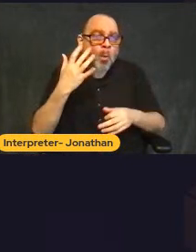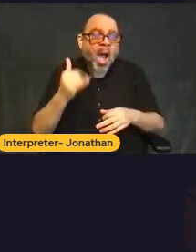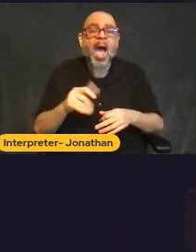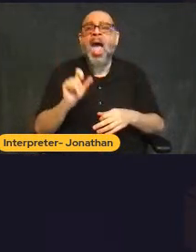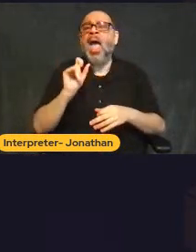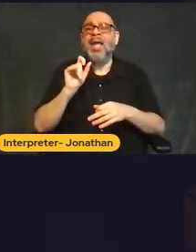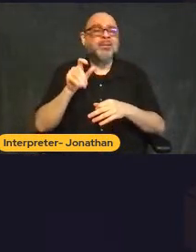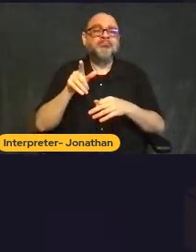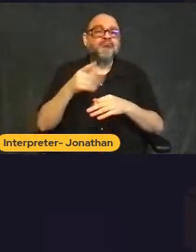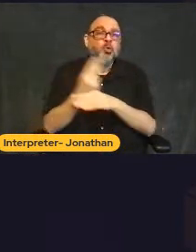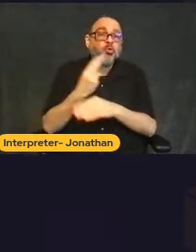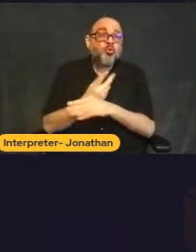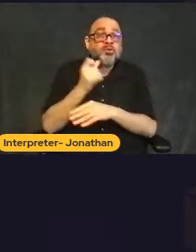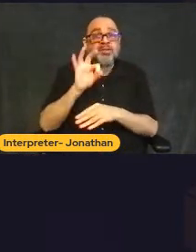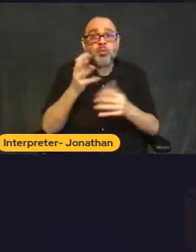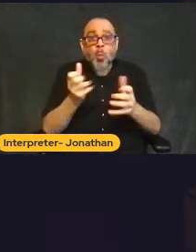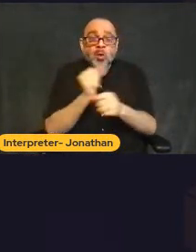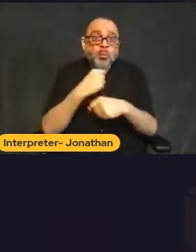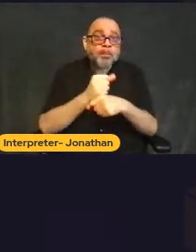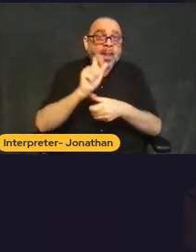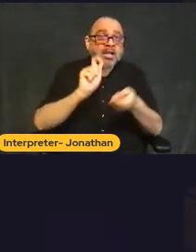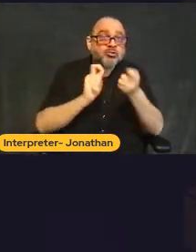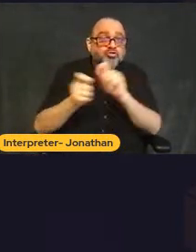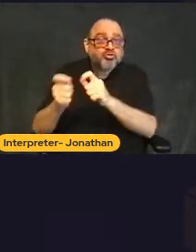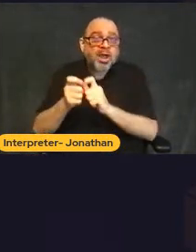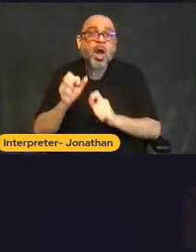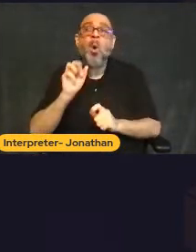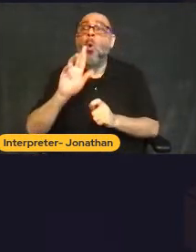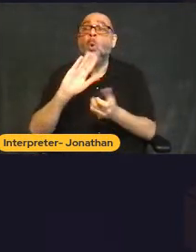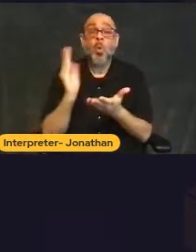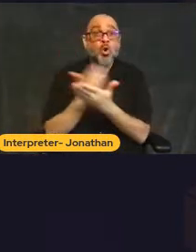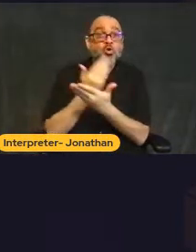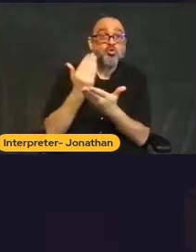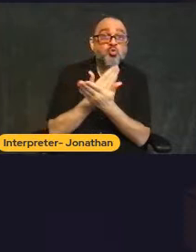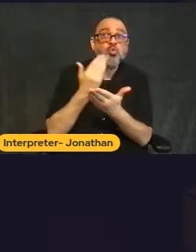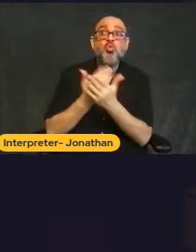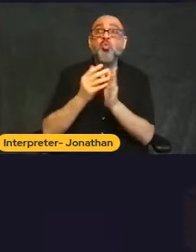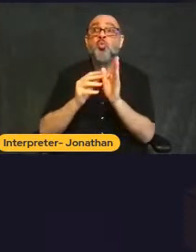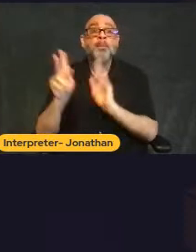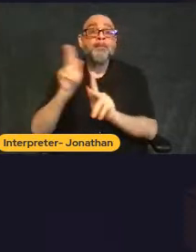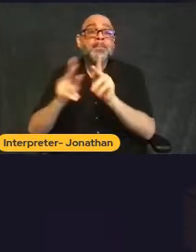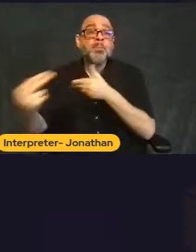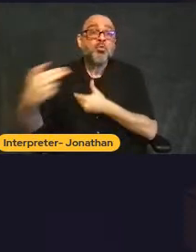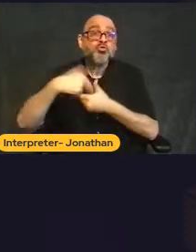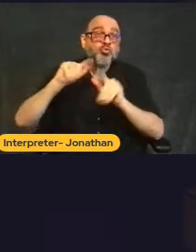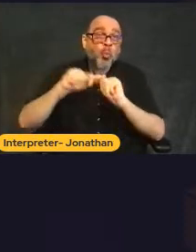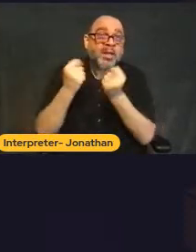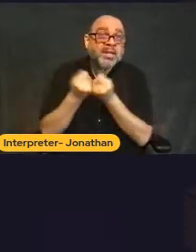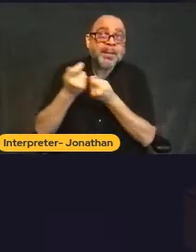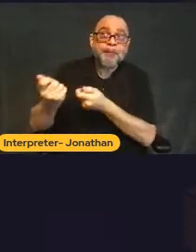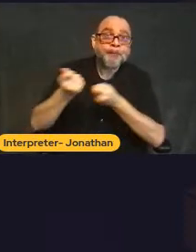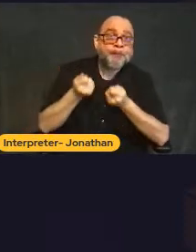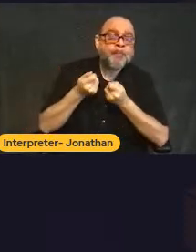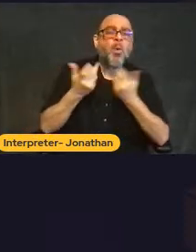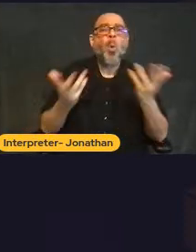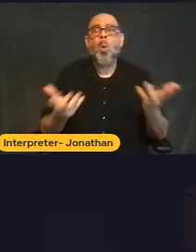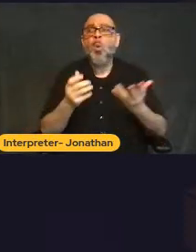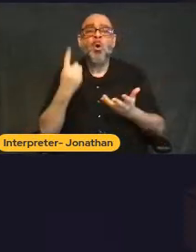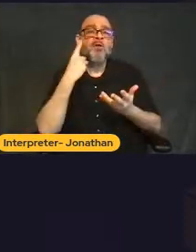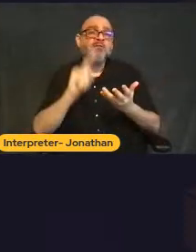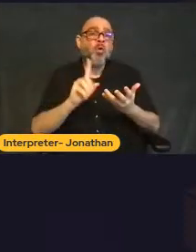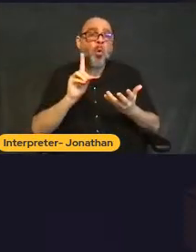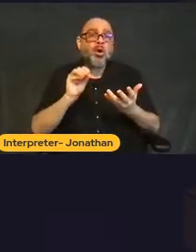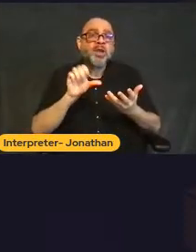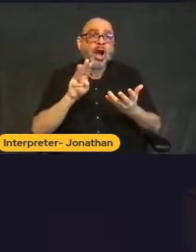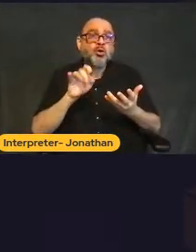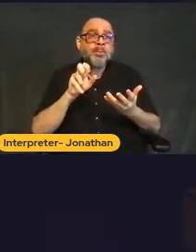make, or when you want to onboard new colleagues, or just for general documentation when you need like